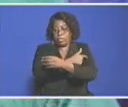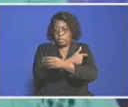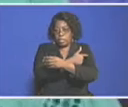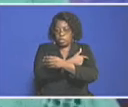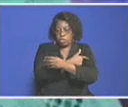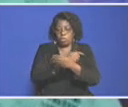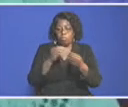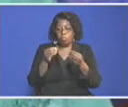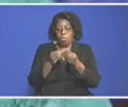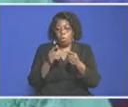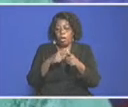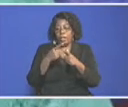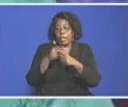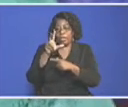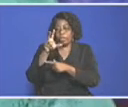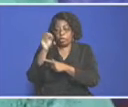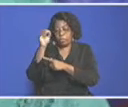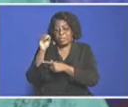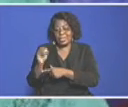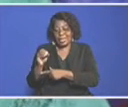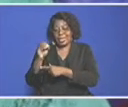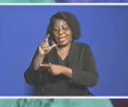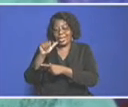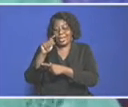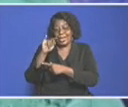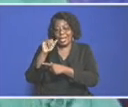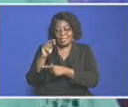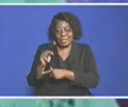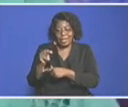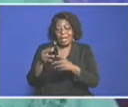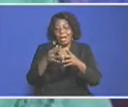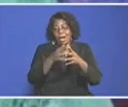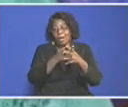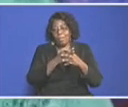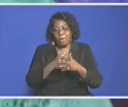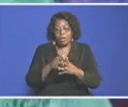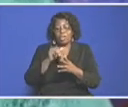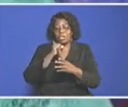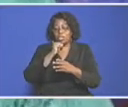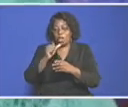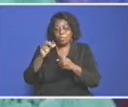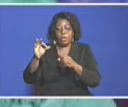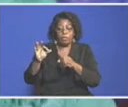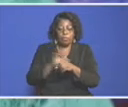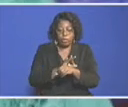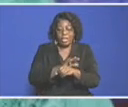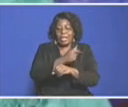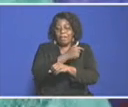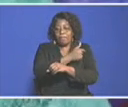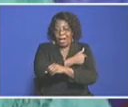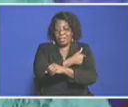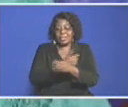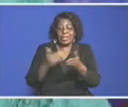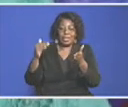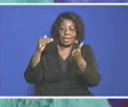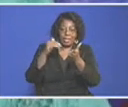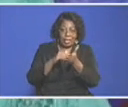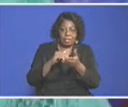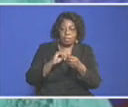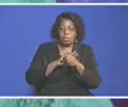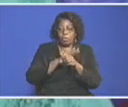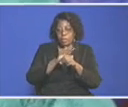than 30% of people in Latin America and the Caribbean have now been fully vaccinated against COVID-19.